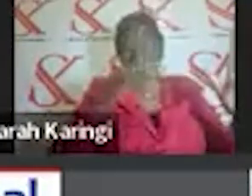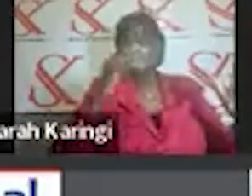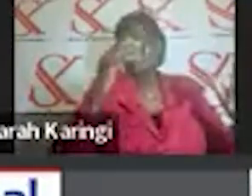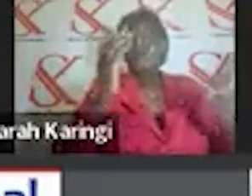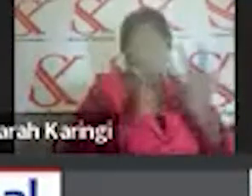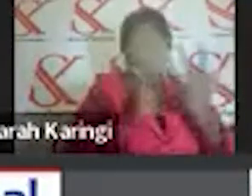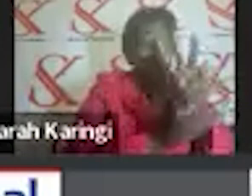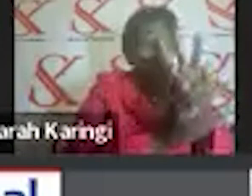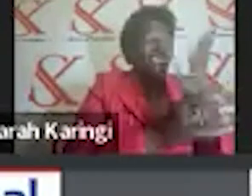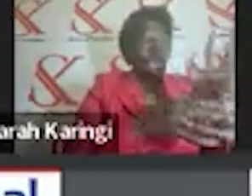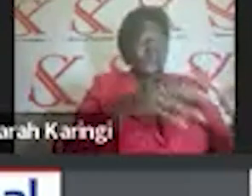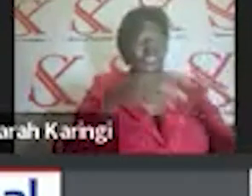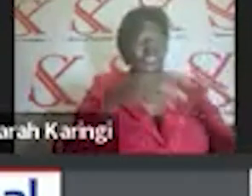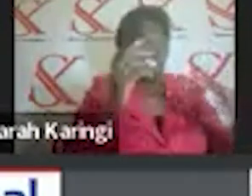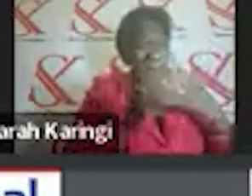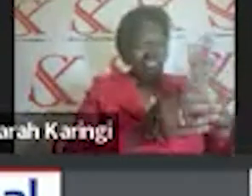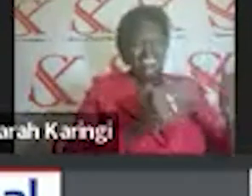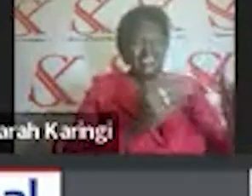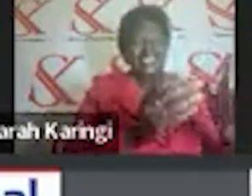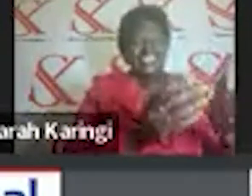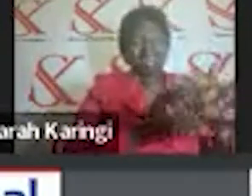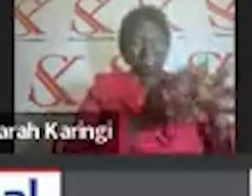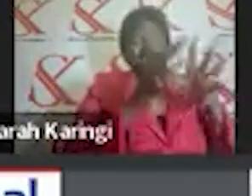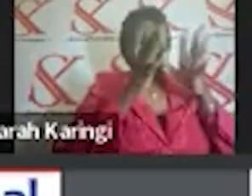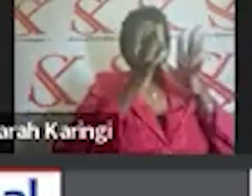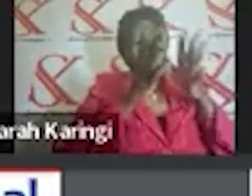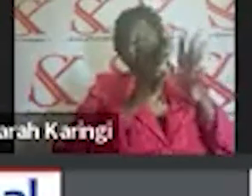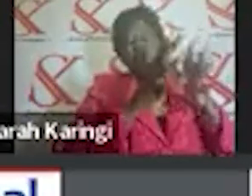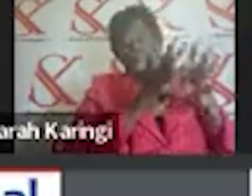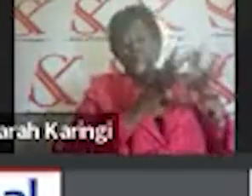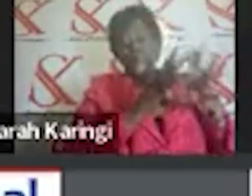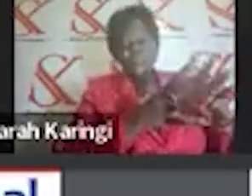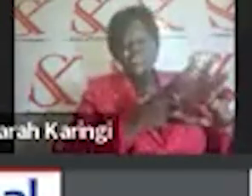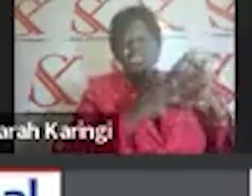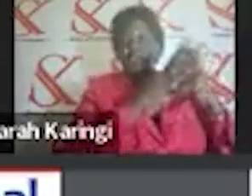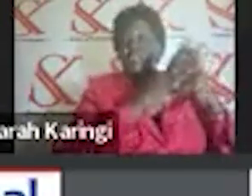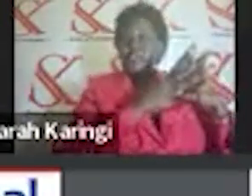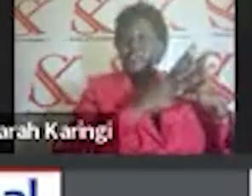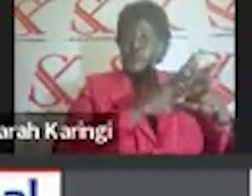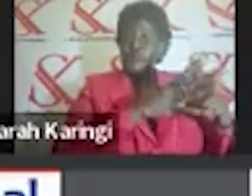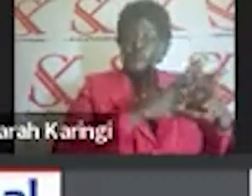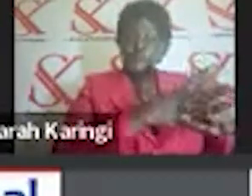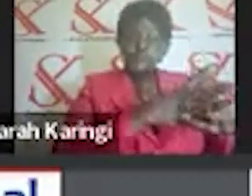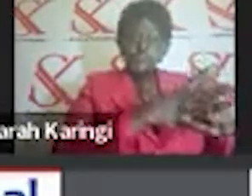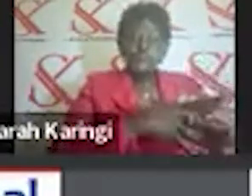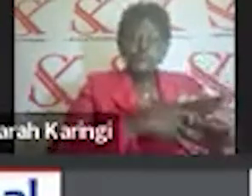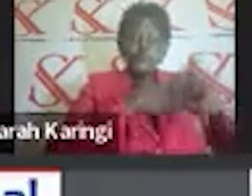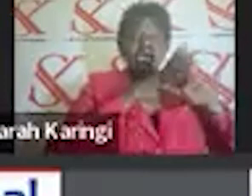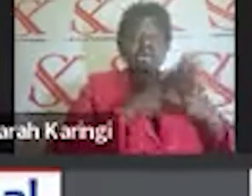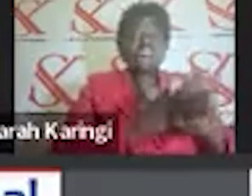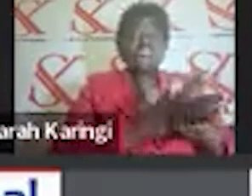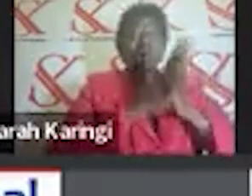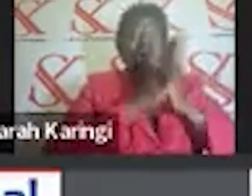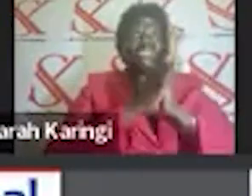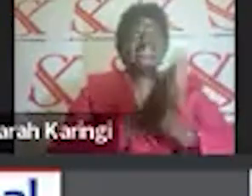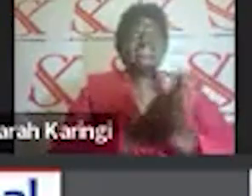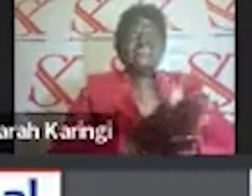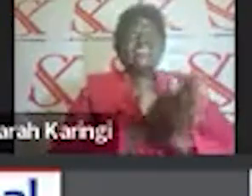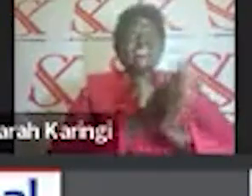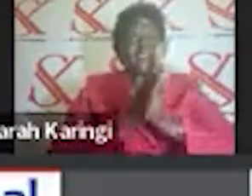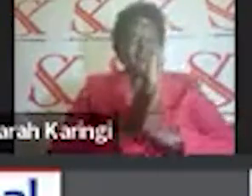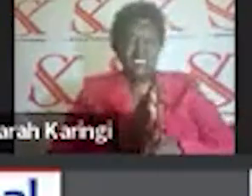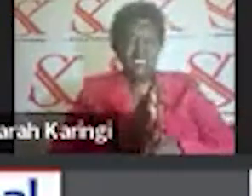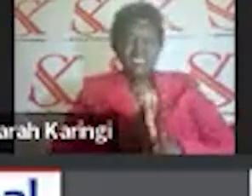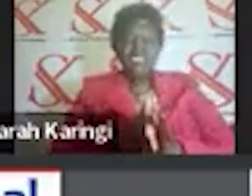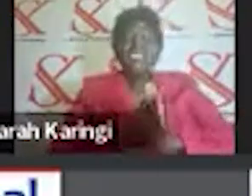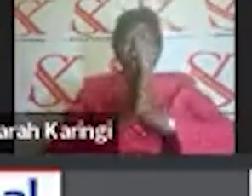changed. And I was like, what is happening? So we tried and tried and tried. And she was able to show me what I was supposed to do. So we have to keep on